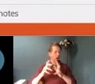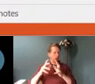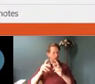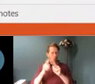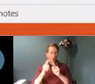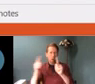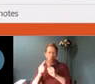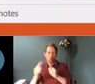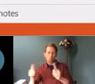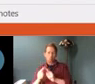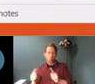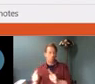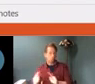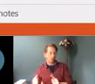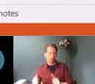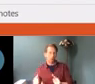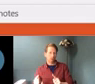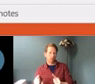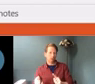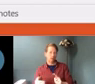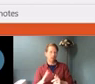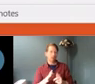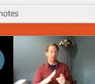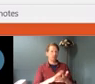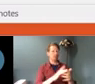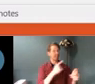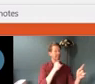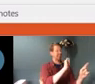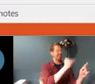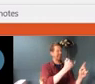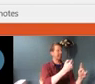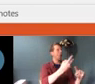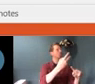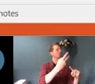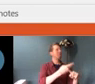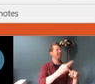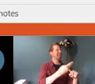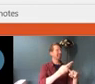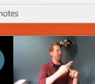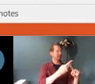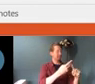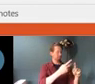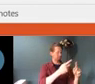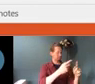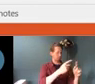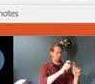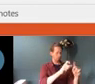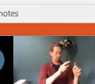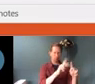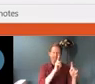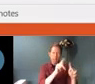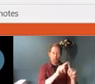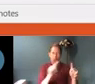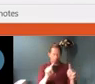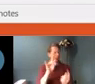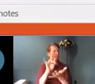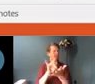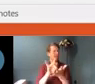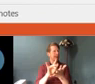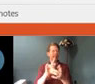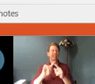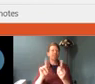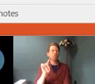we're able to see, yes, in total we have 16 repeat units. However, in the middle, one of the units is a bit different than the